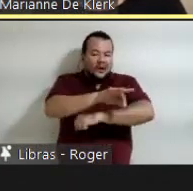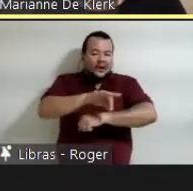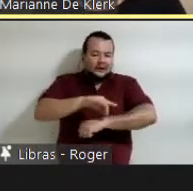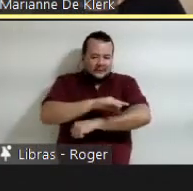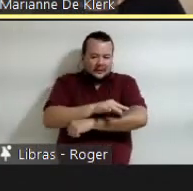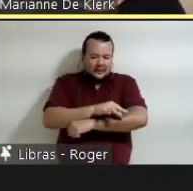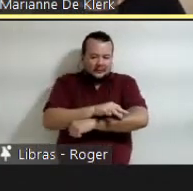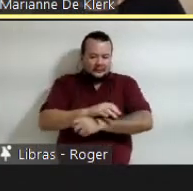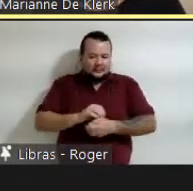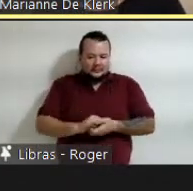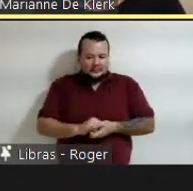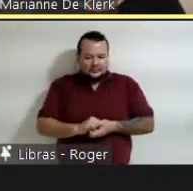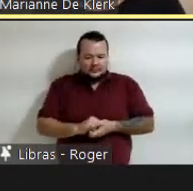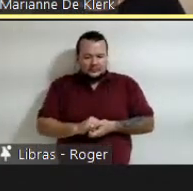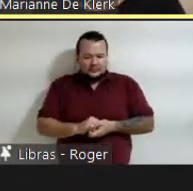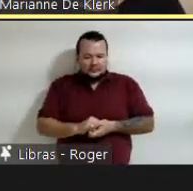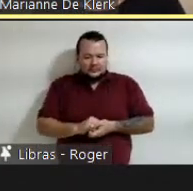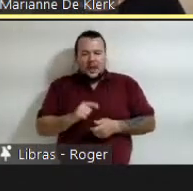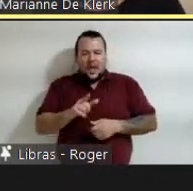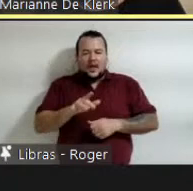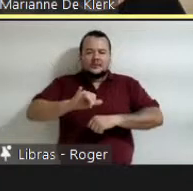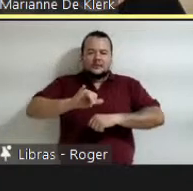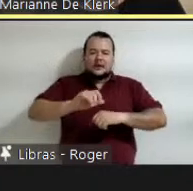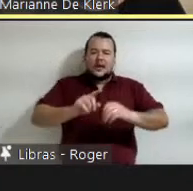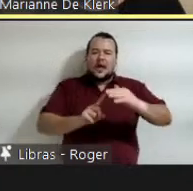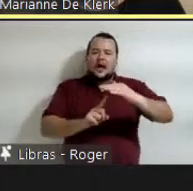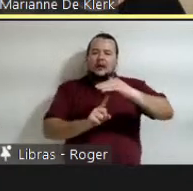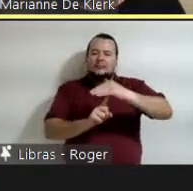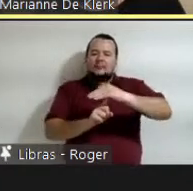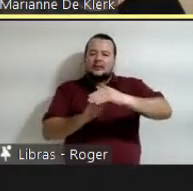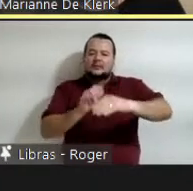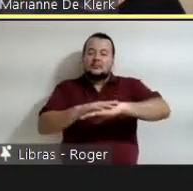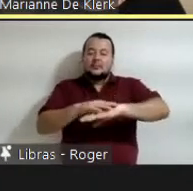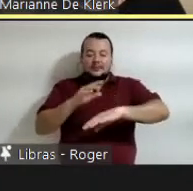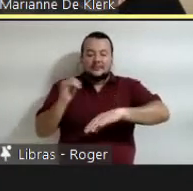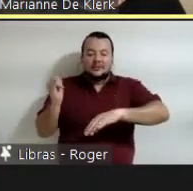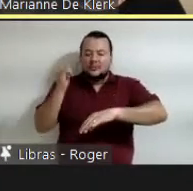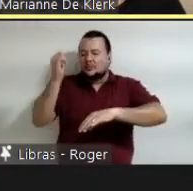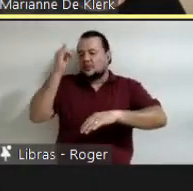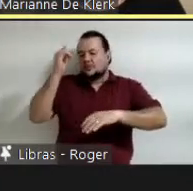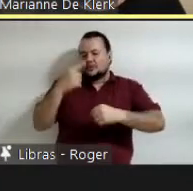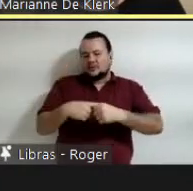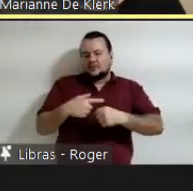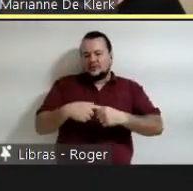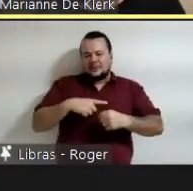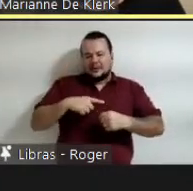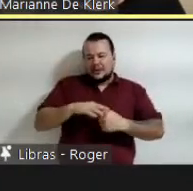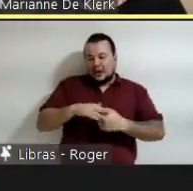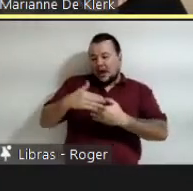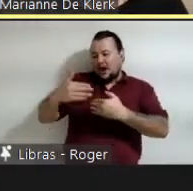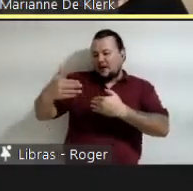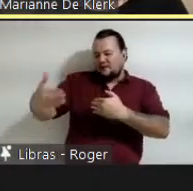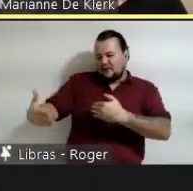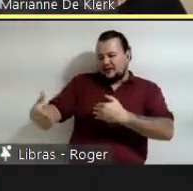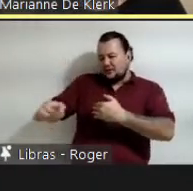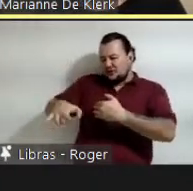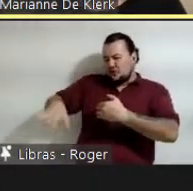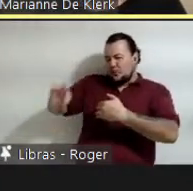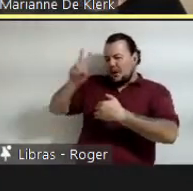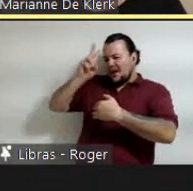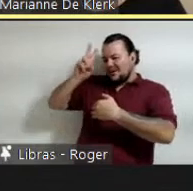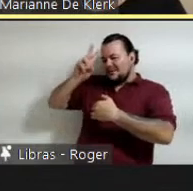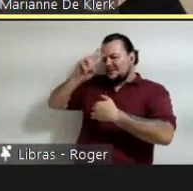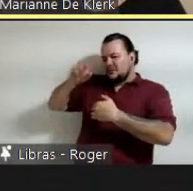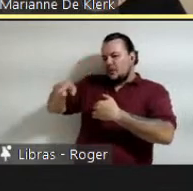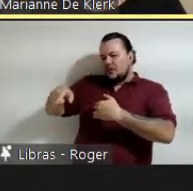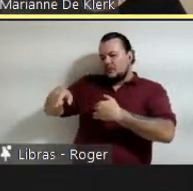these three historic buildings in the front, which later became a big controversy, which I'll talk about later. But again, it went from a very rural